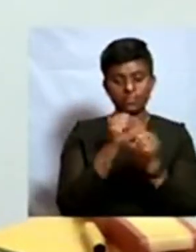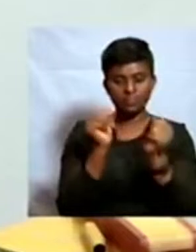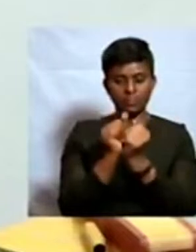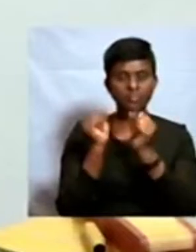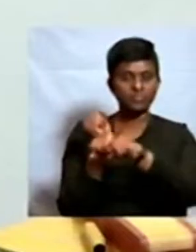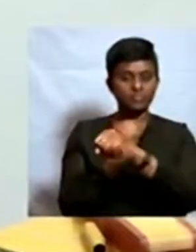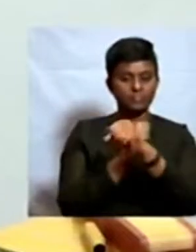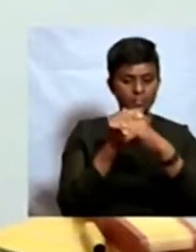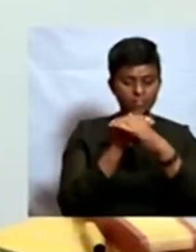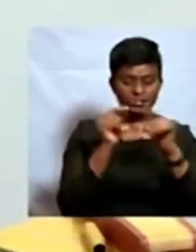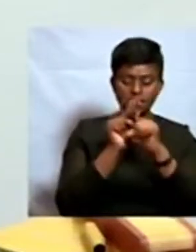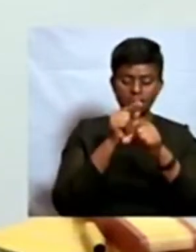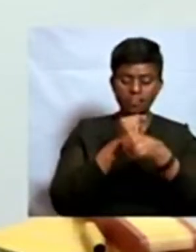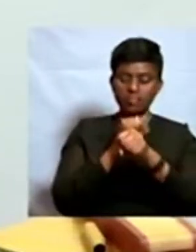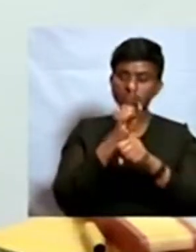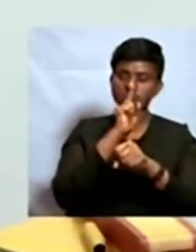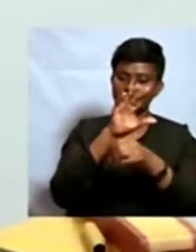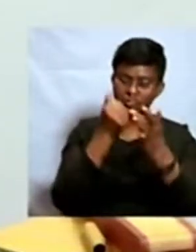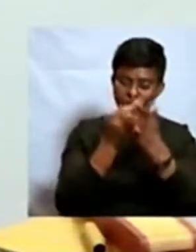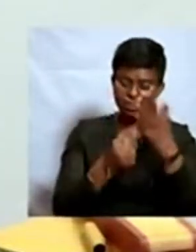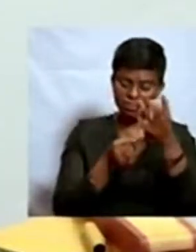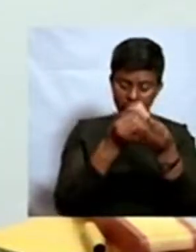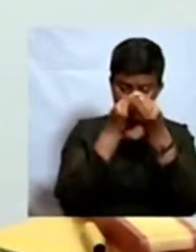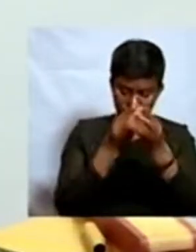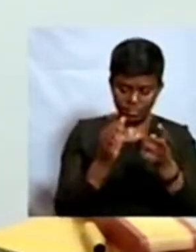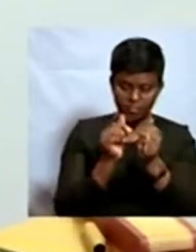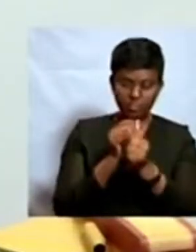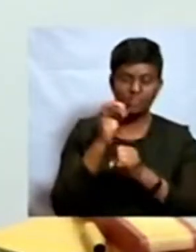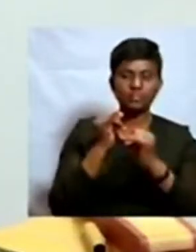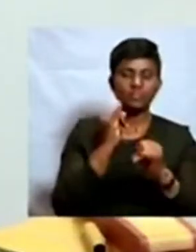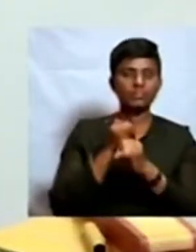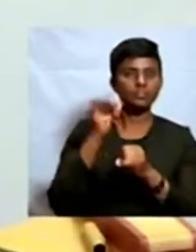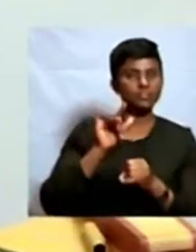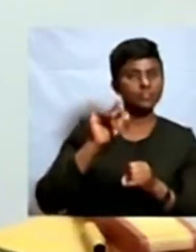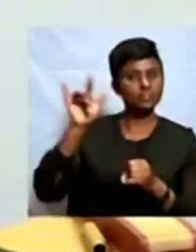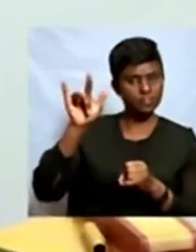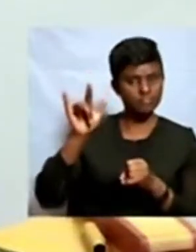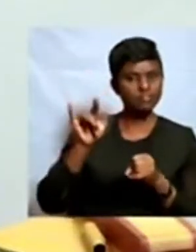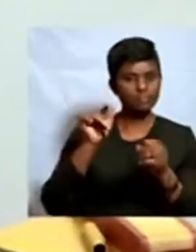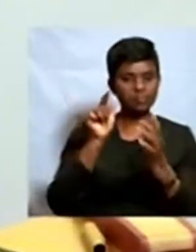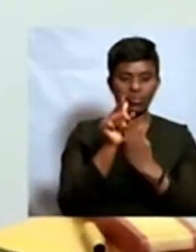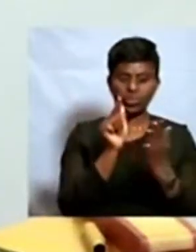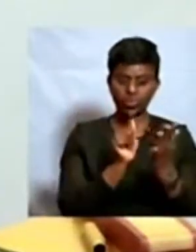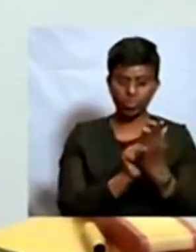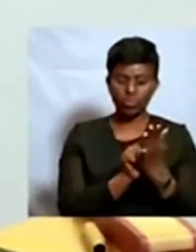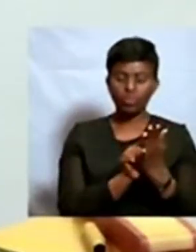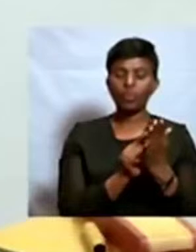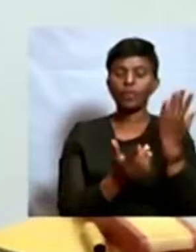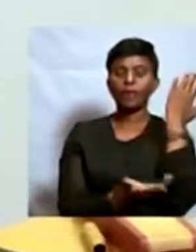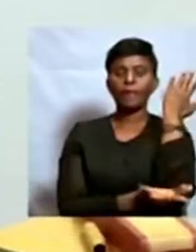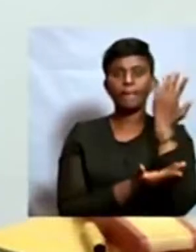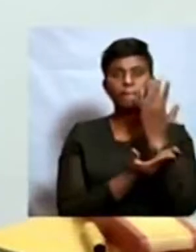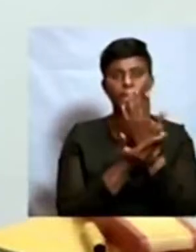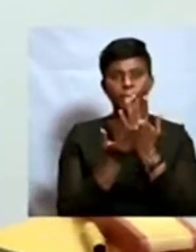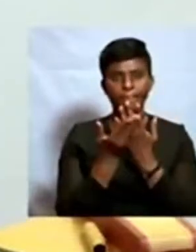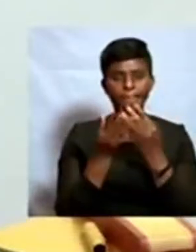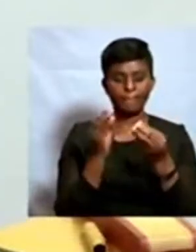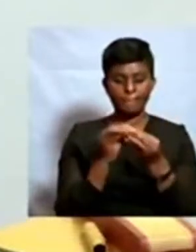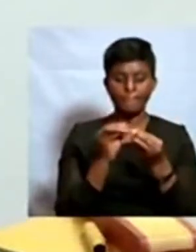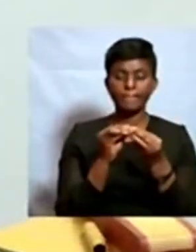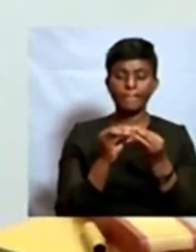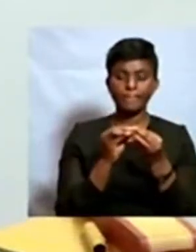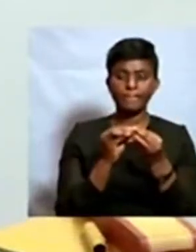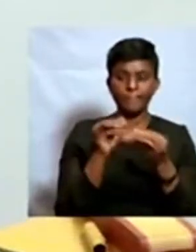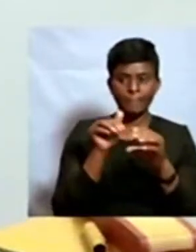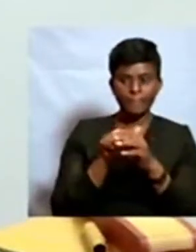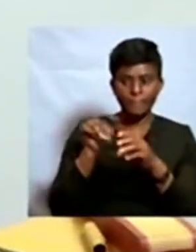standards, and ensure compliance with the international aviation norms. The improvements